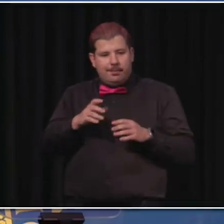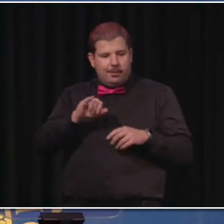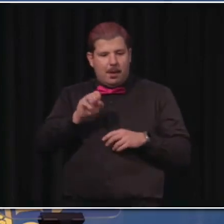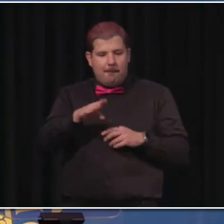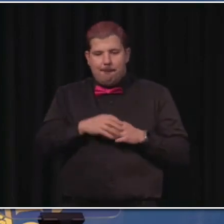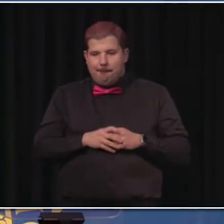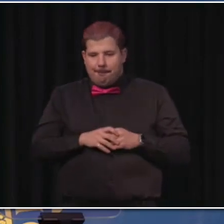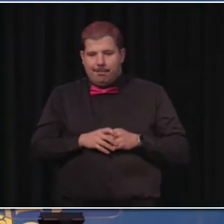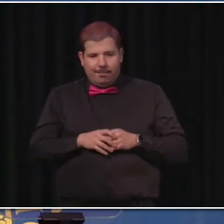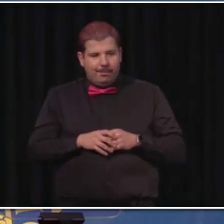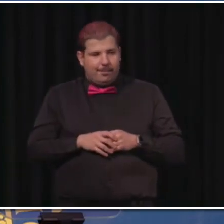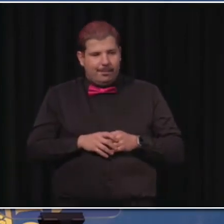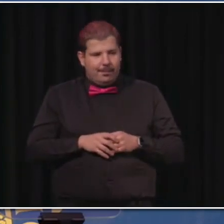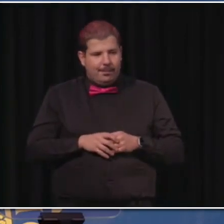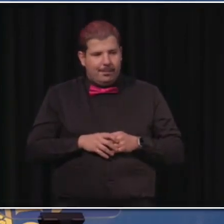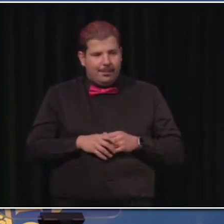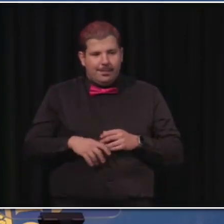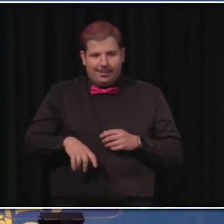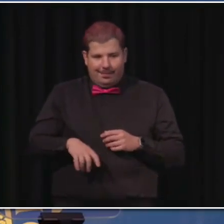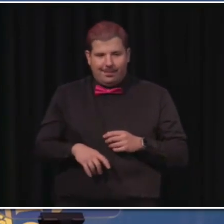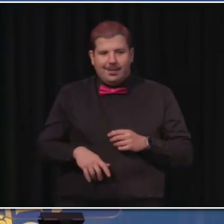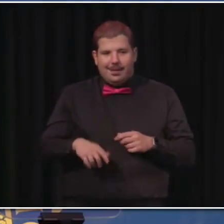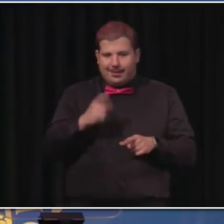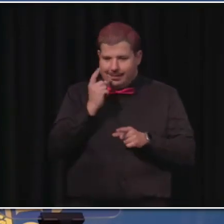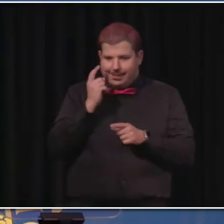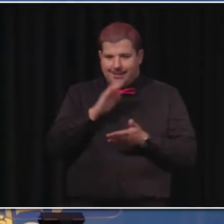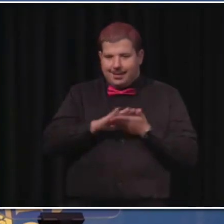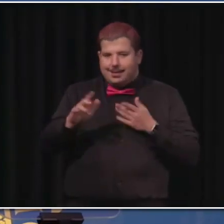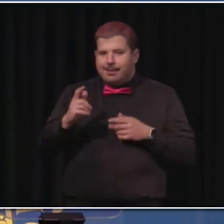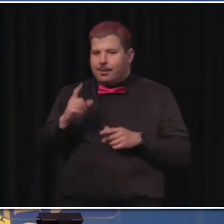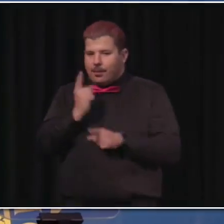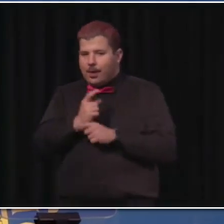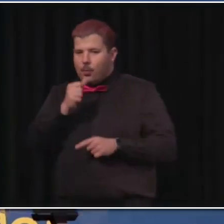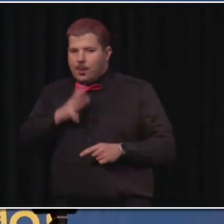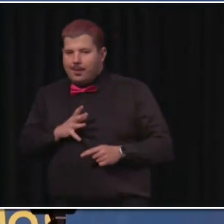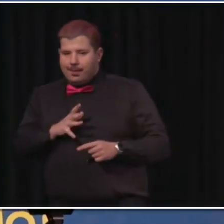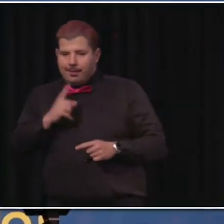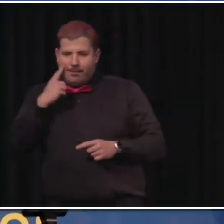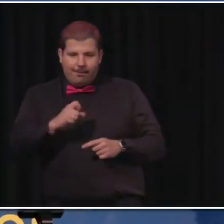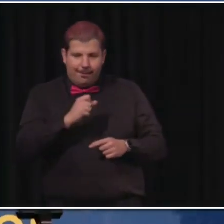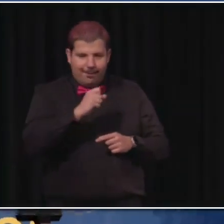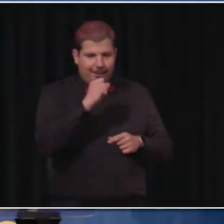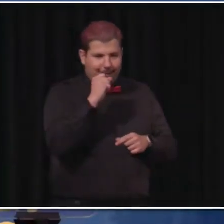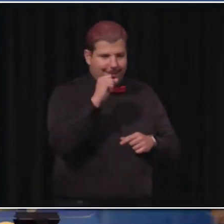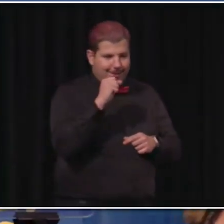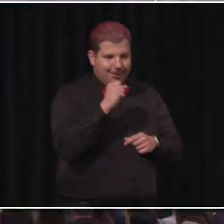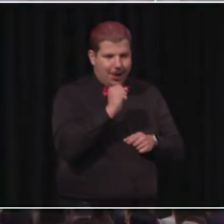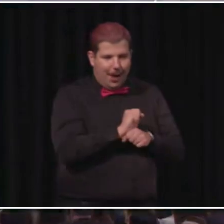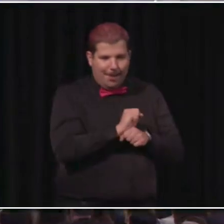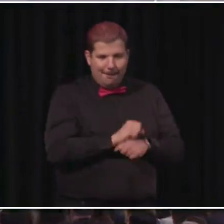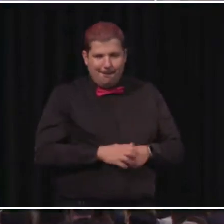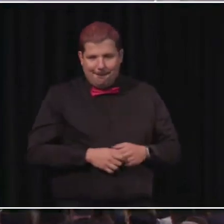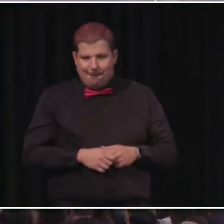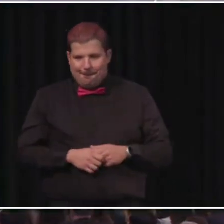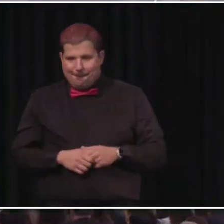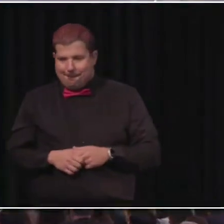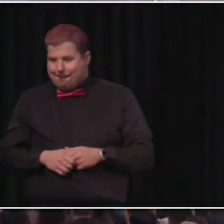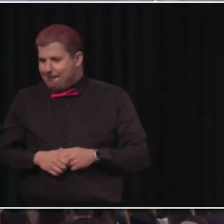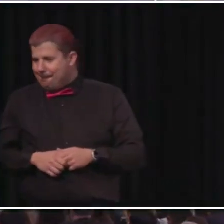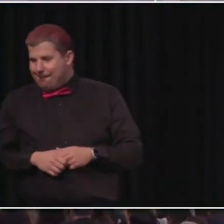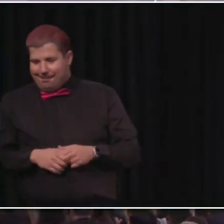woman be the right man for the job. And with that, thank you.